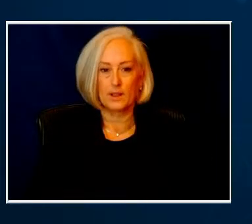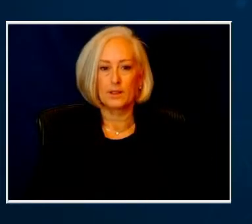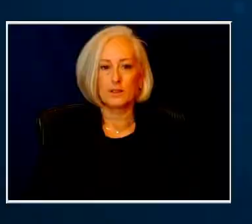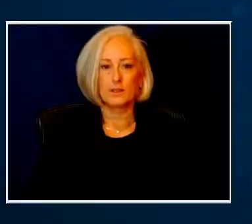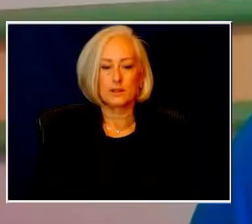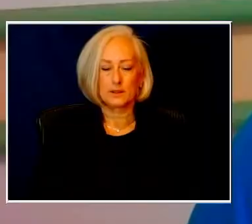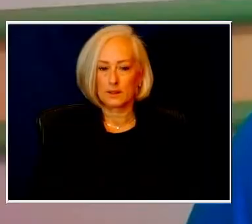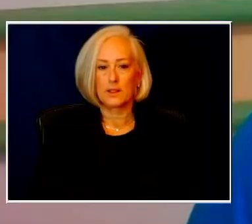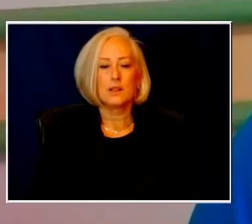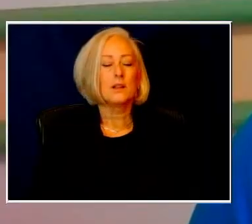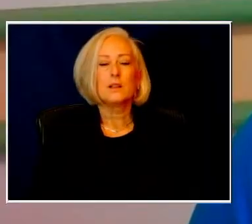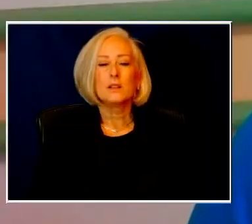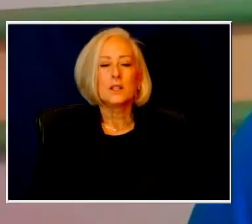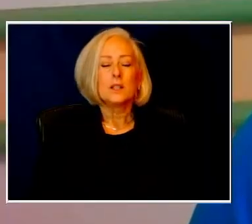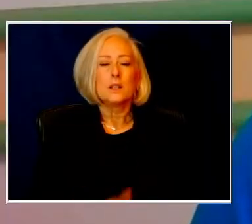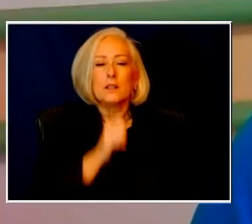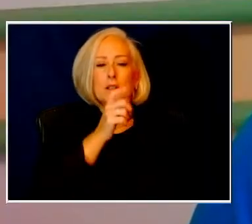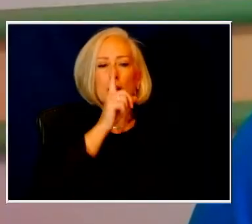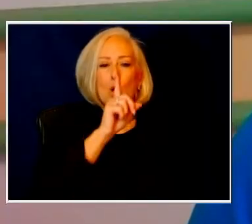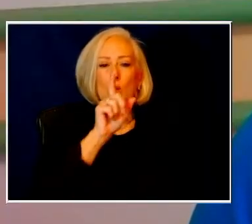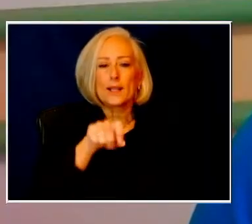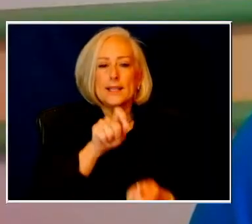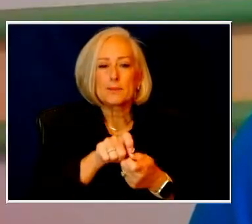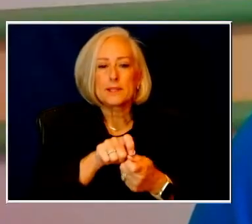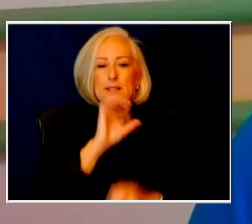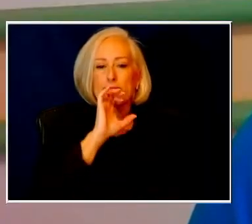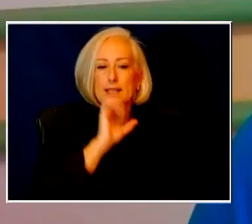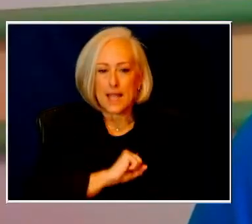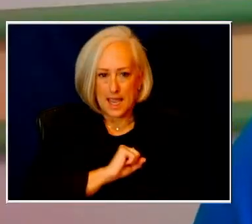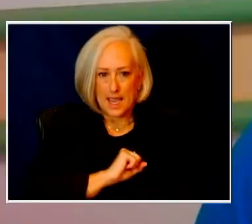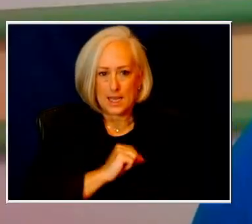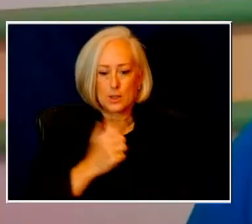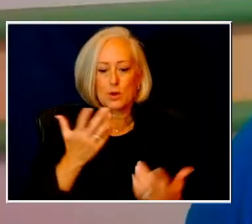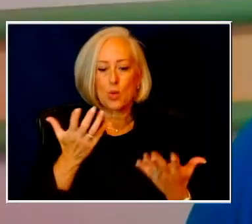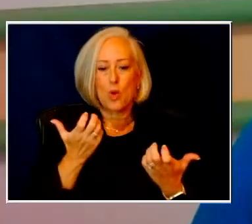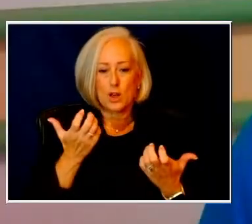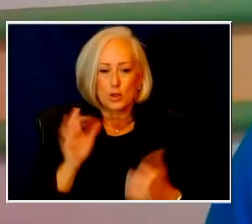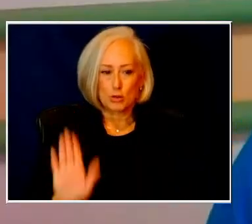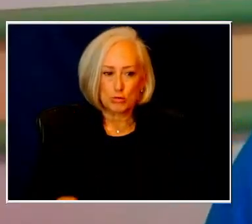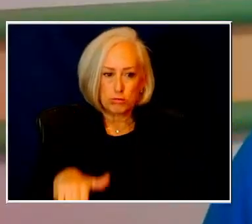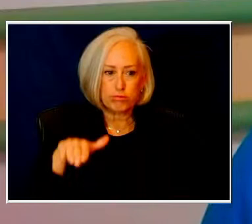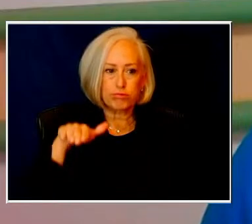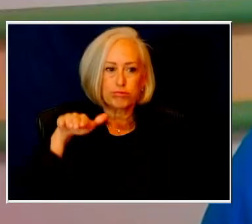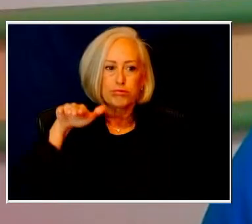It wasn't necessarily a certain age. We wanted her to get bigger. I mean, when she was